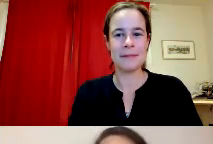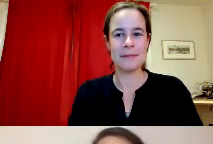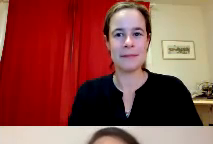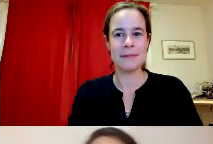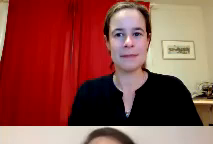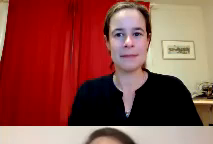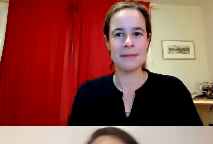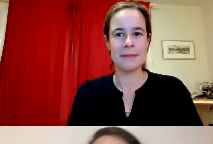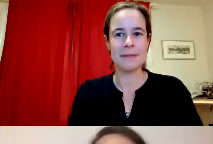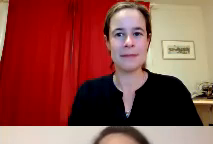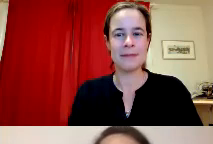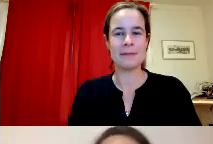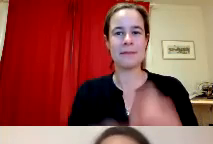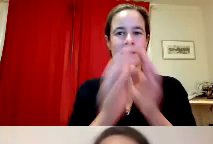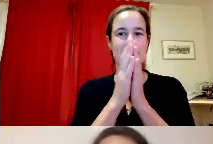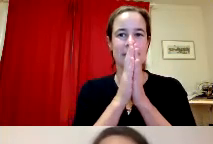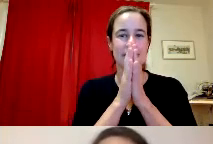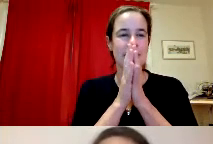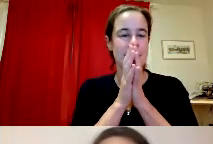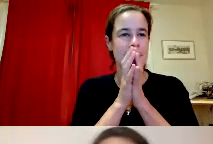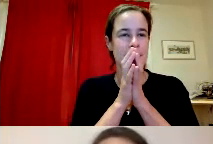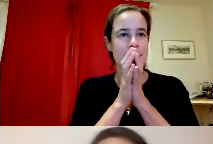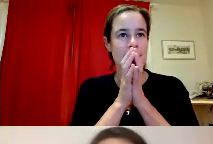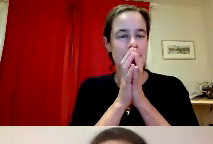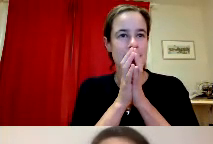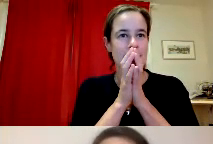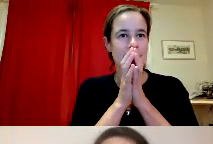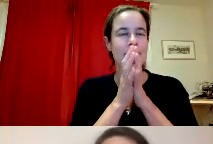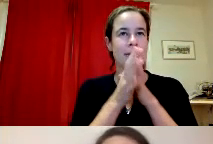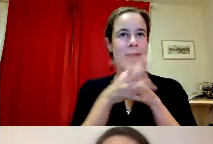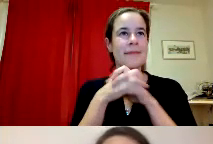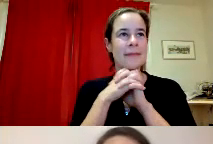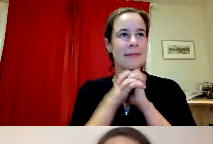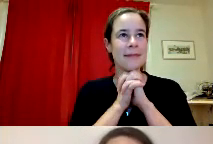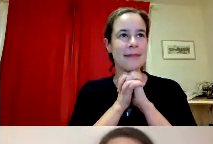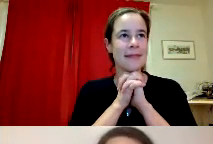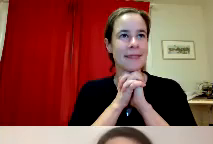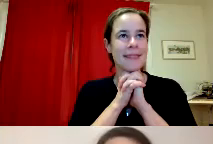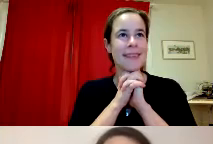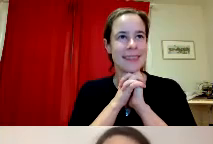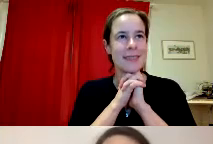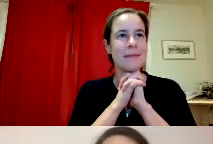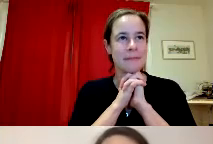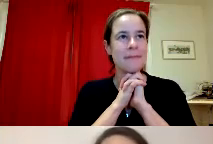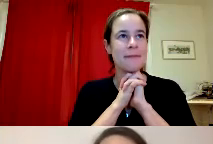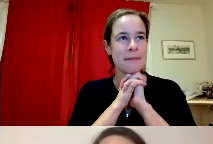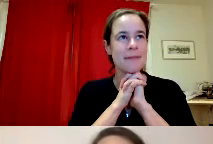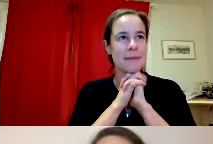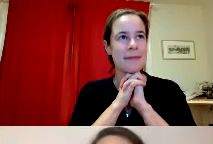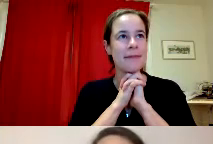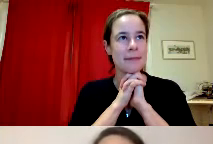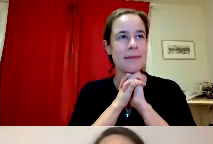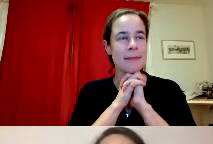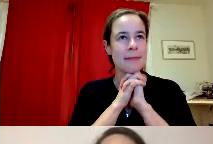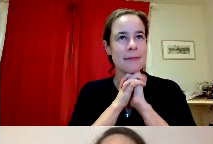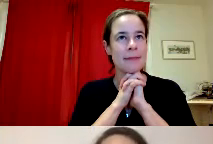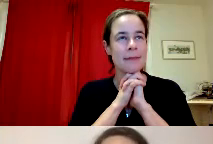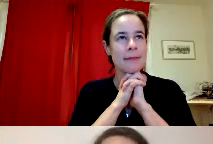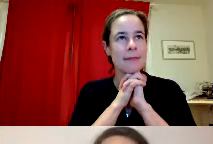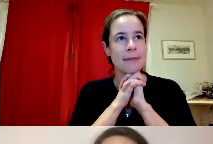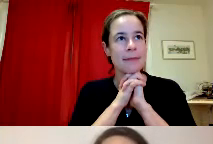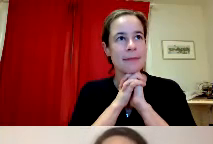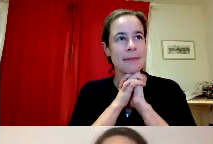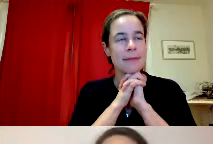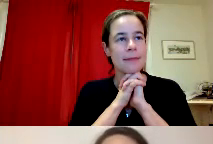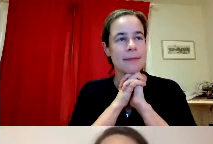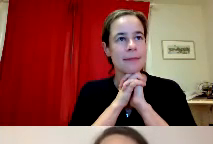pandemic. So when the pandemic first hit, we had a lot of data on infant feeding during emergencies, but these emergencies